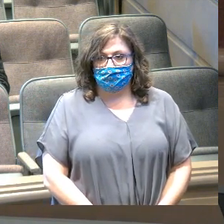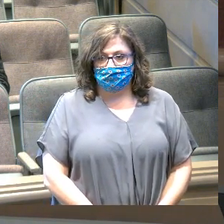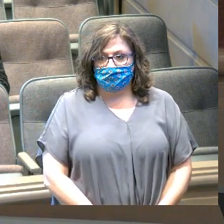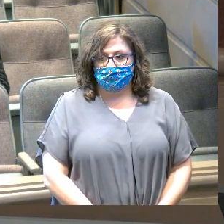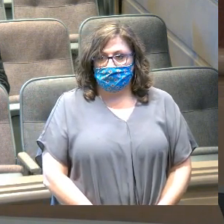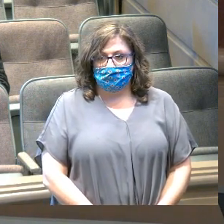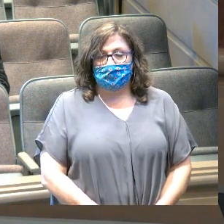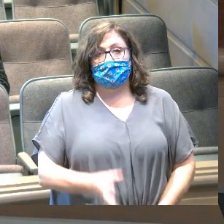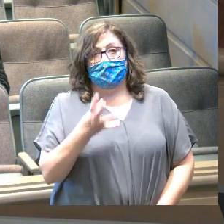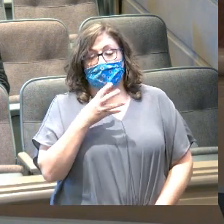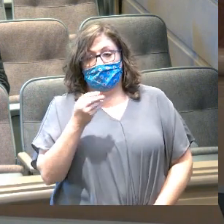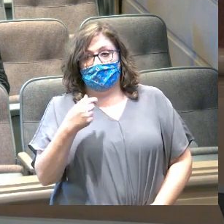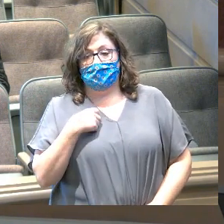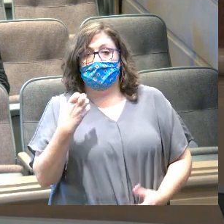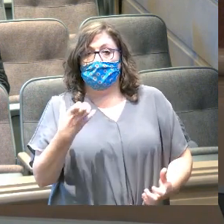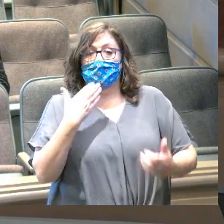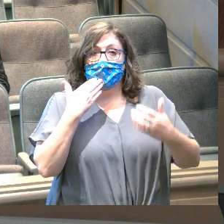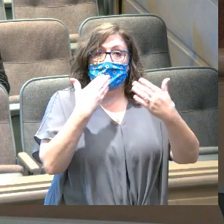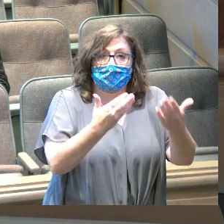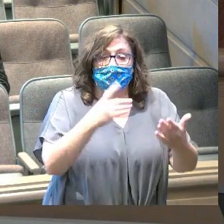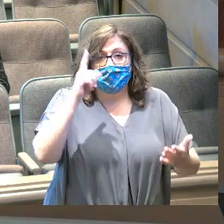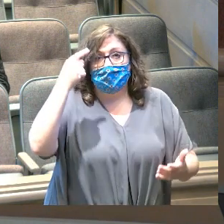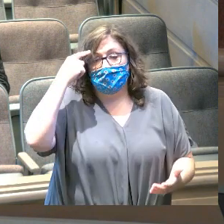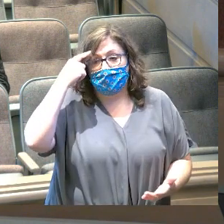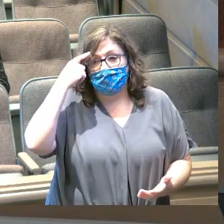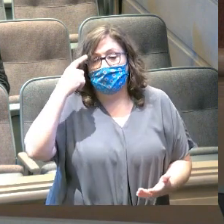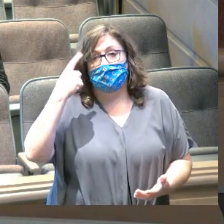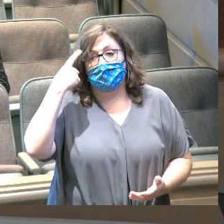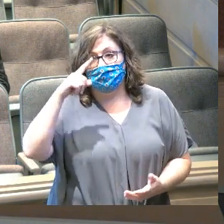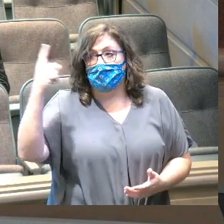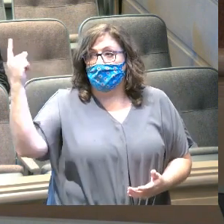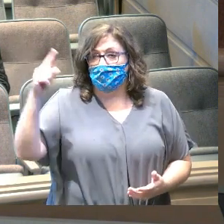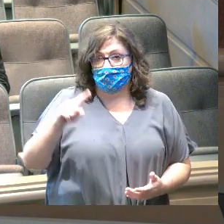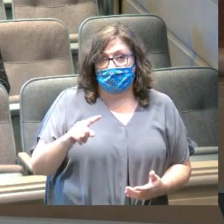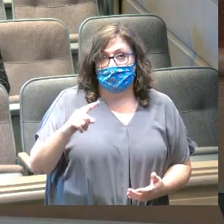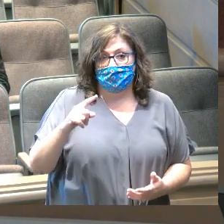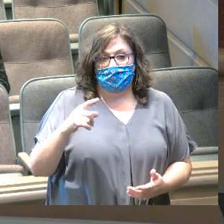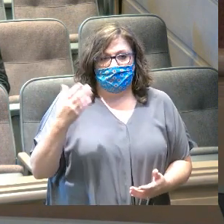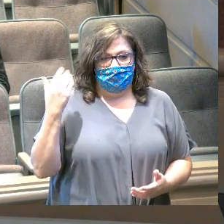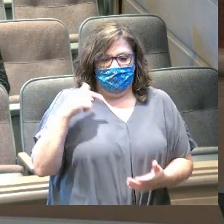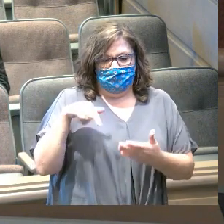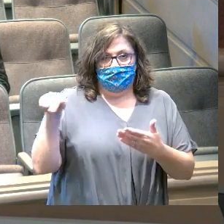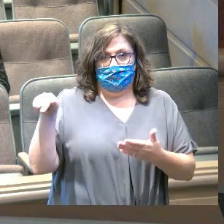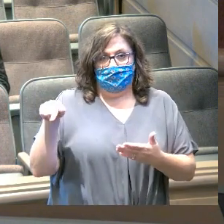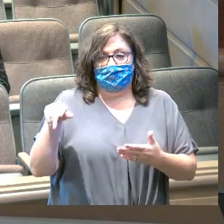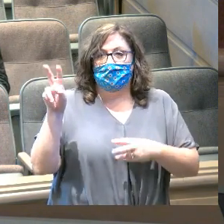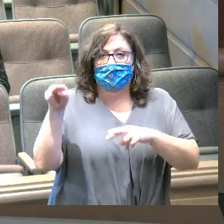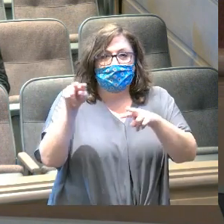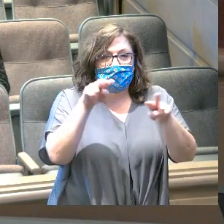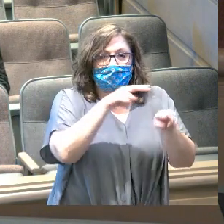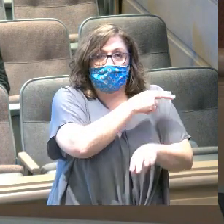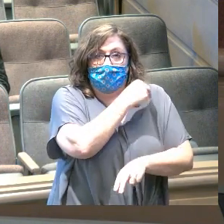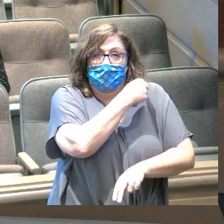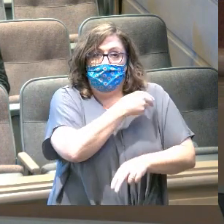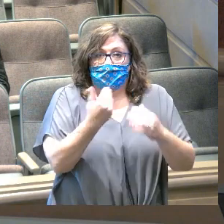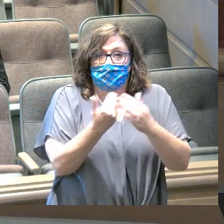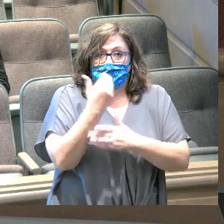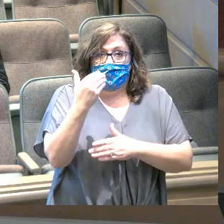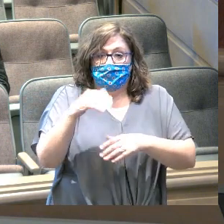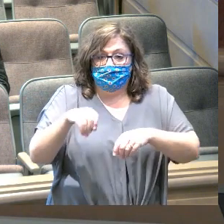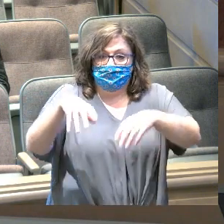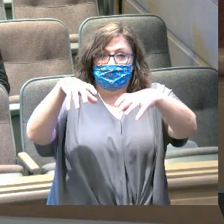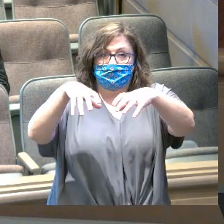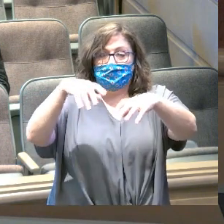And I want to thank the governor's office for coming down earlier this week, viewing the facility that we now have